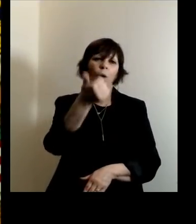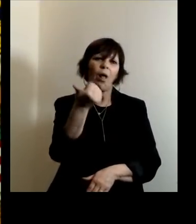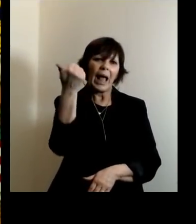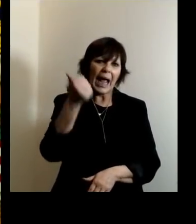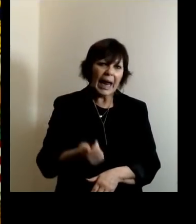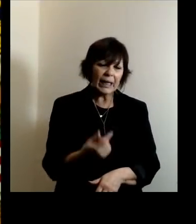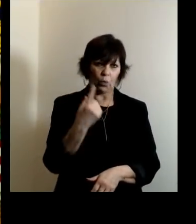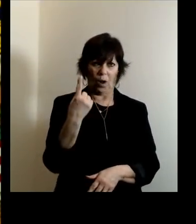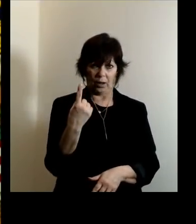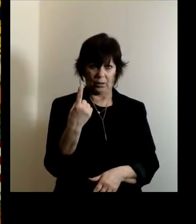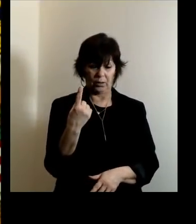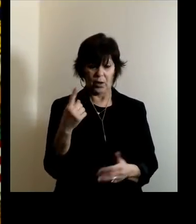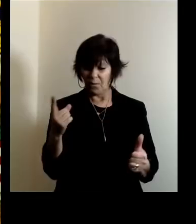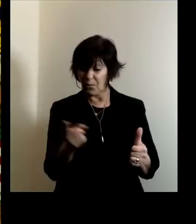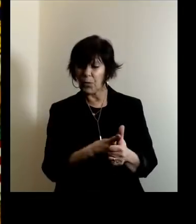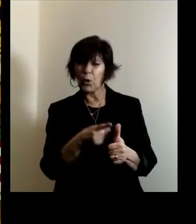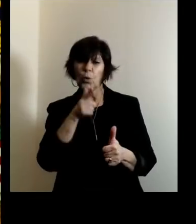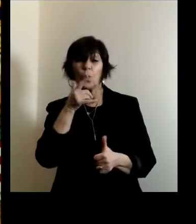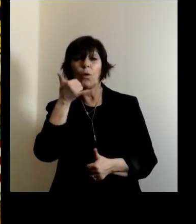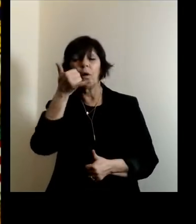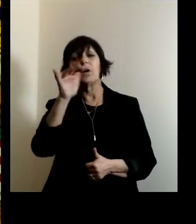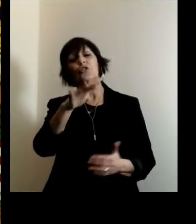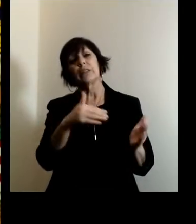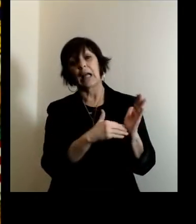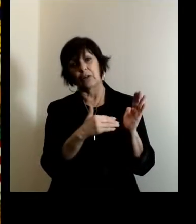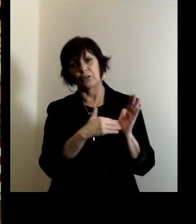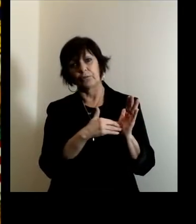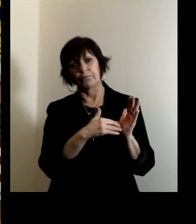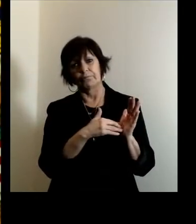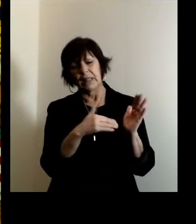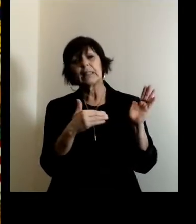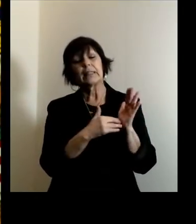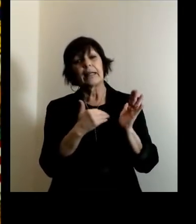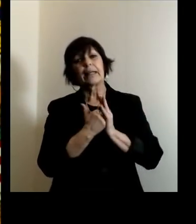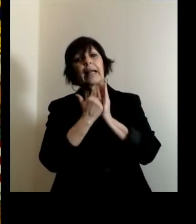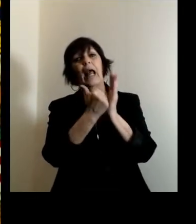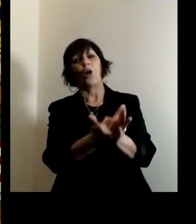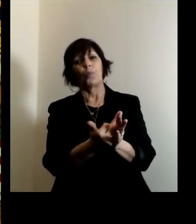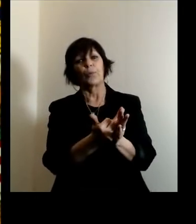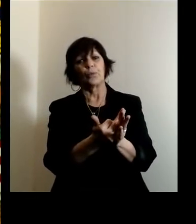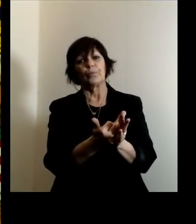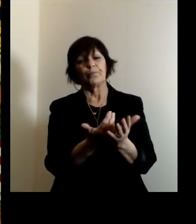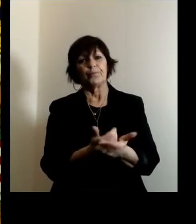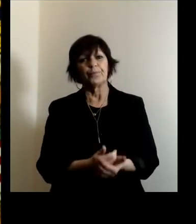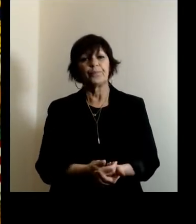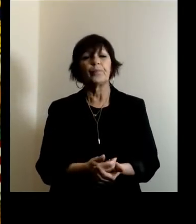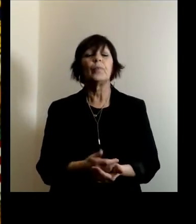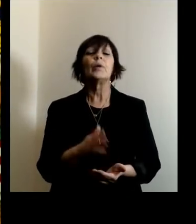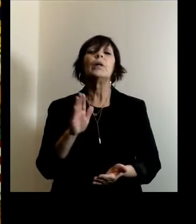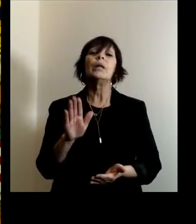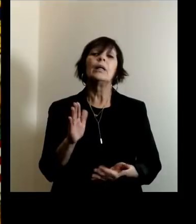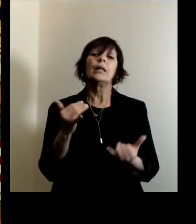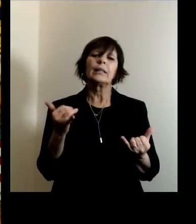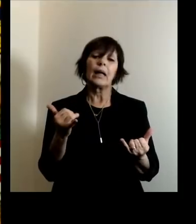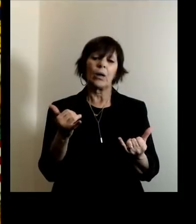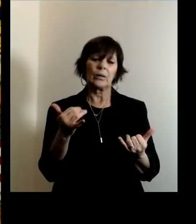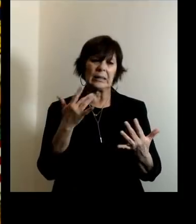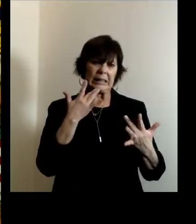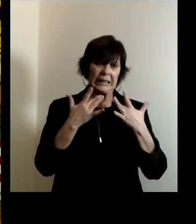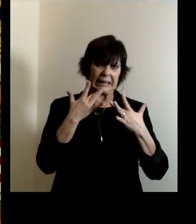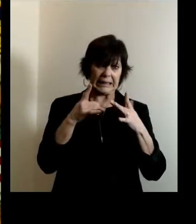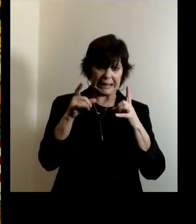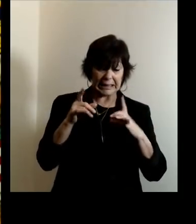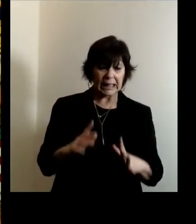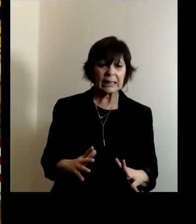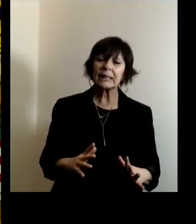you should call your doctor, and your doctor can help you navigate the testing issues. Now, shortage of tests,